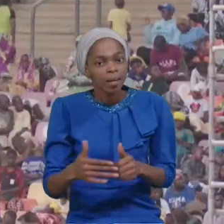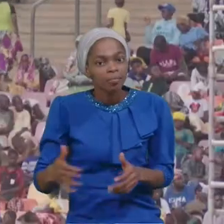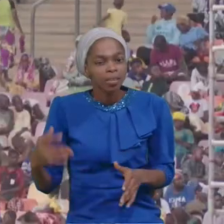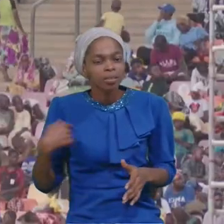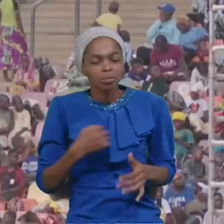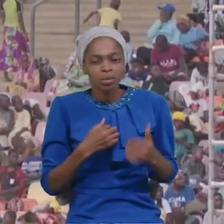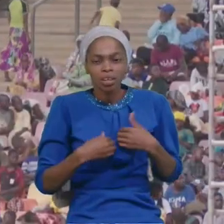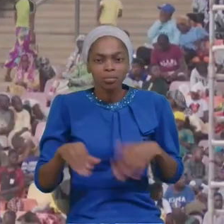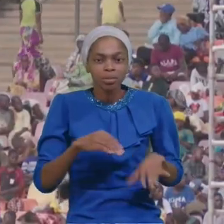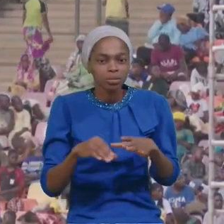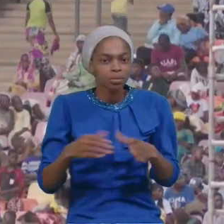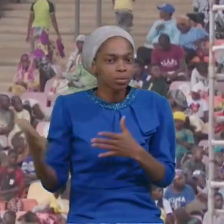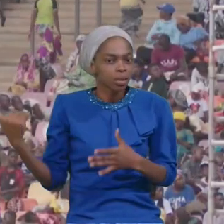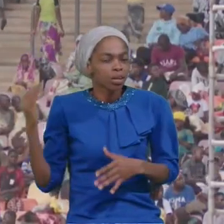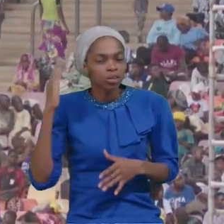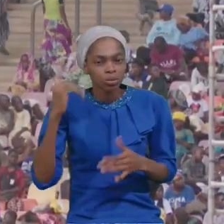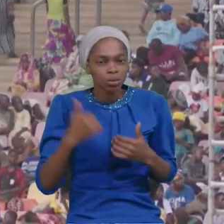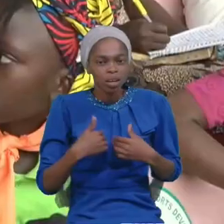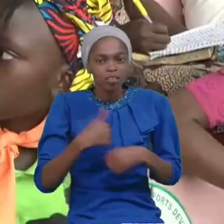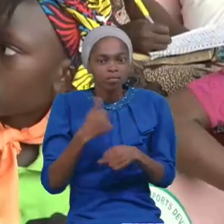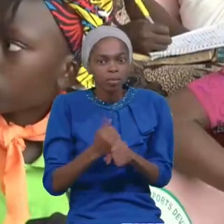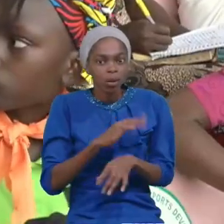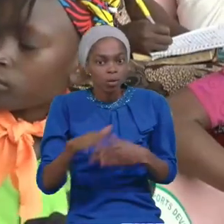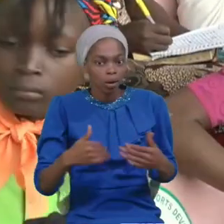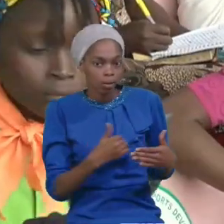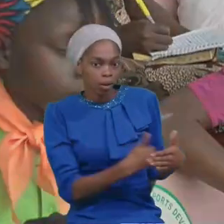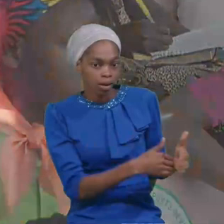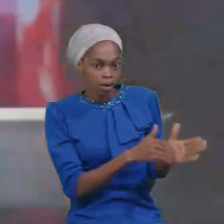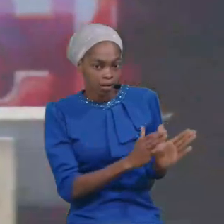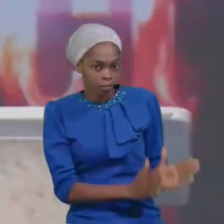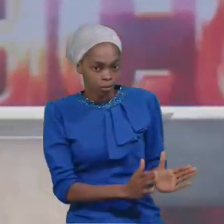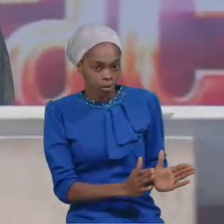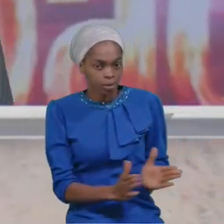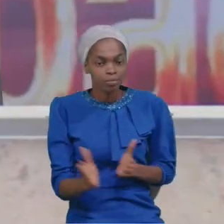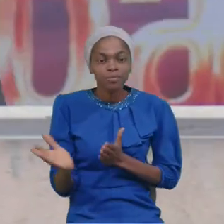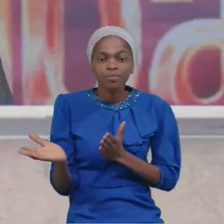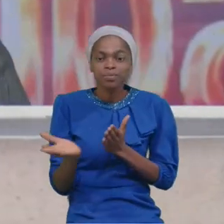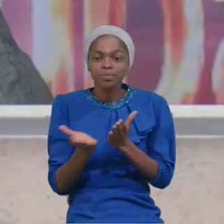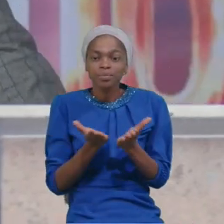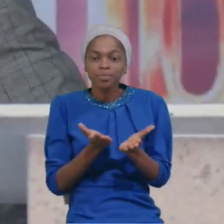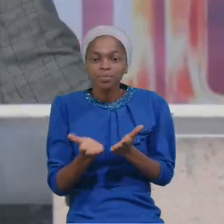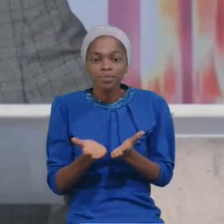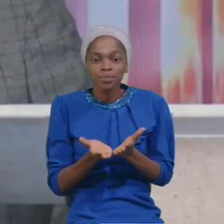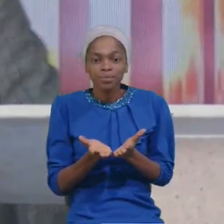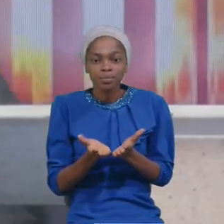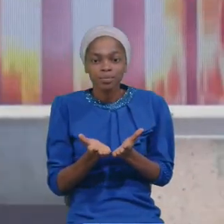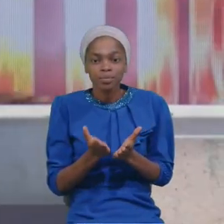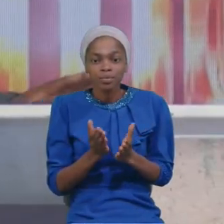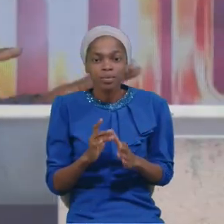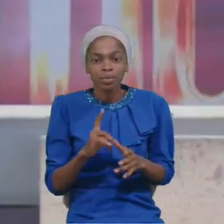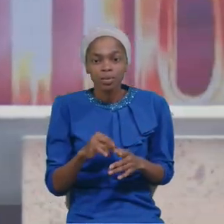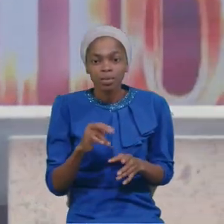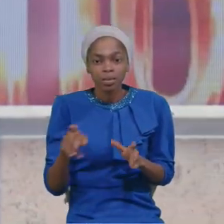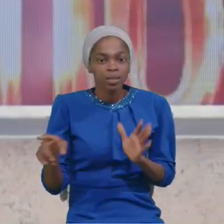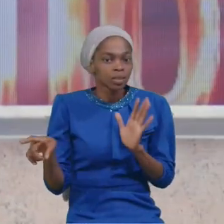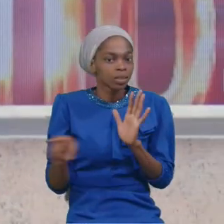a negative master to be saying, bad man, bad woman. And the